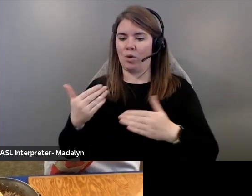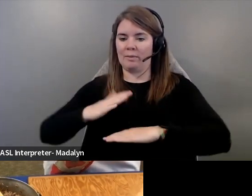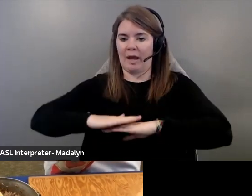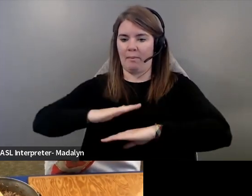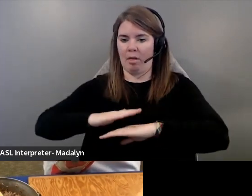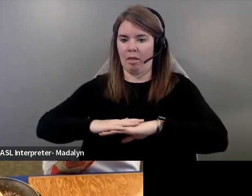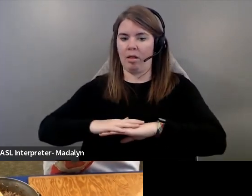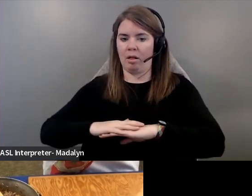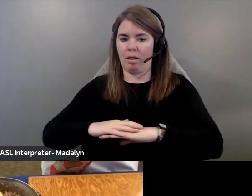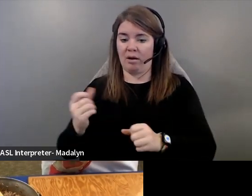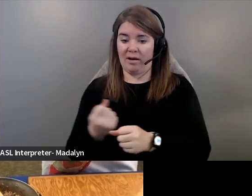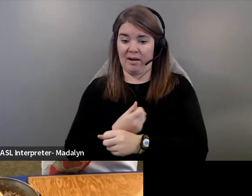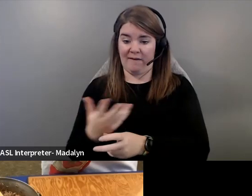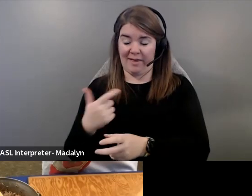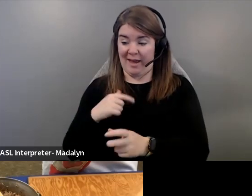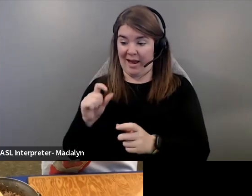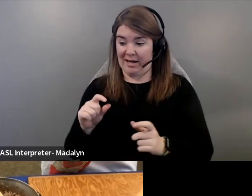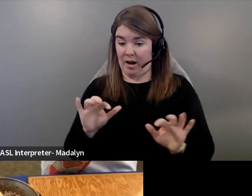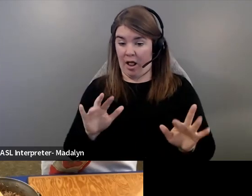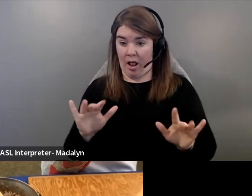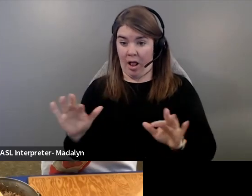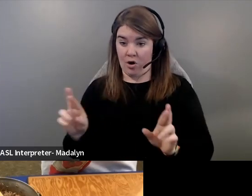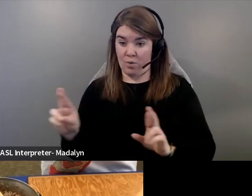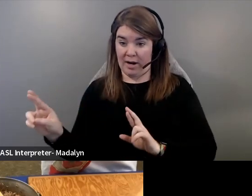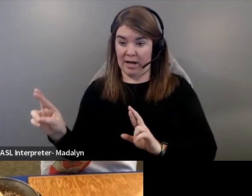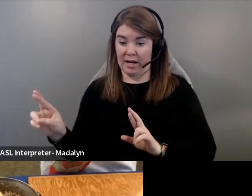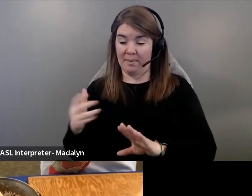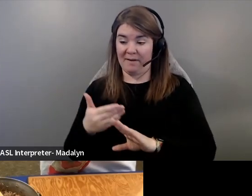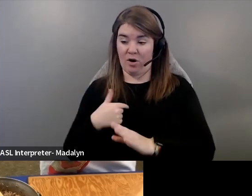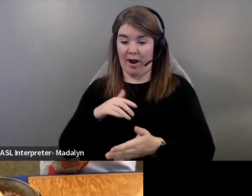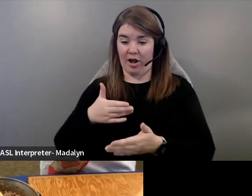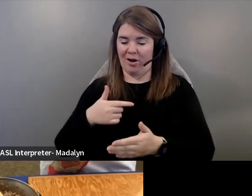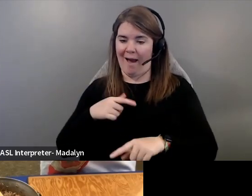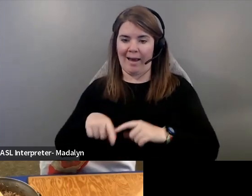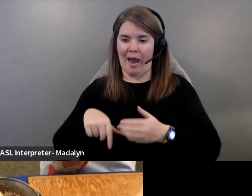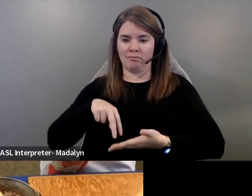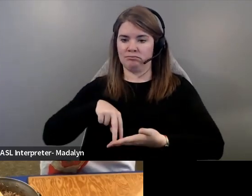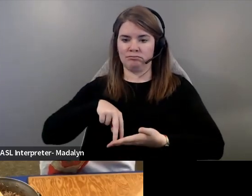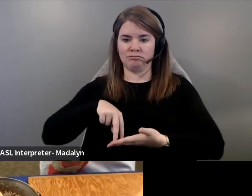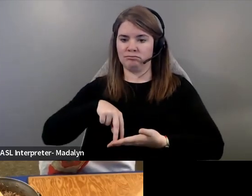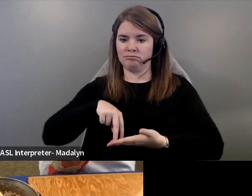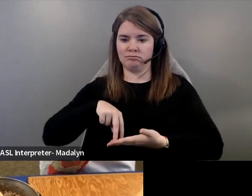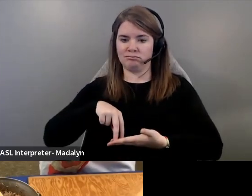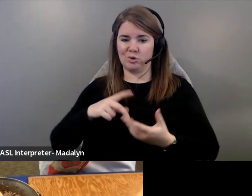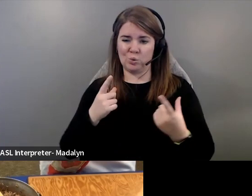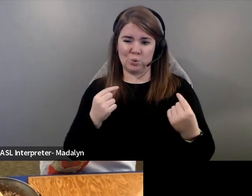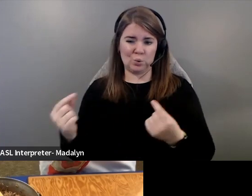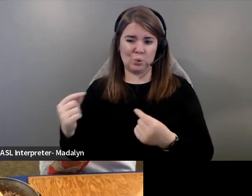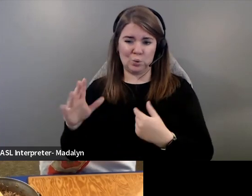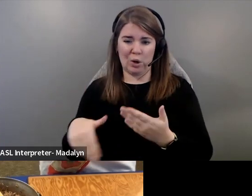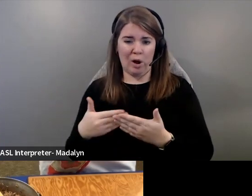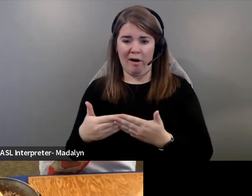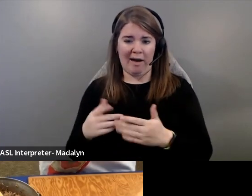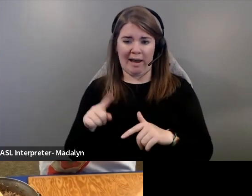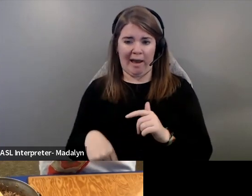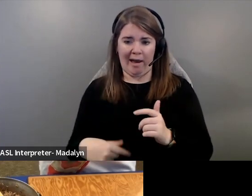get everything I needed together to cook my meals because I cannot stand up to do all that stuff to put it all together to